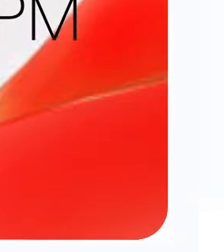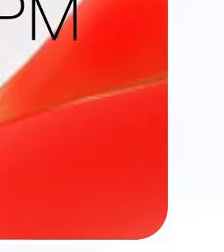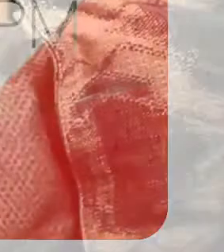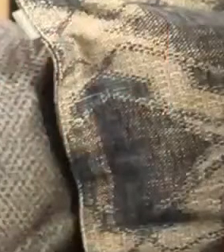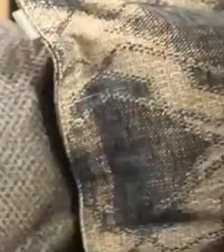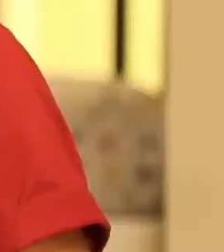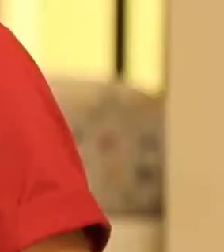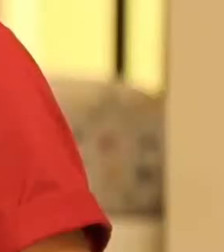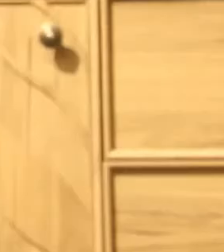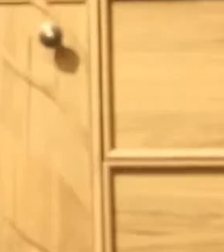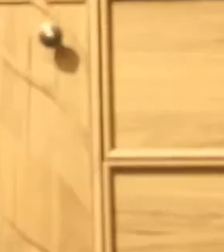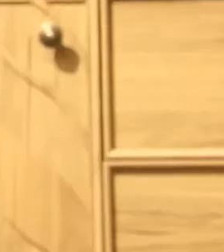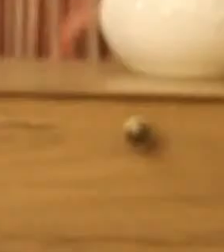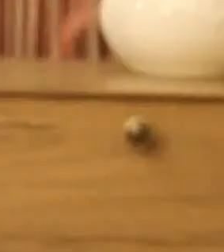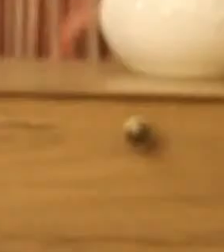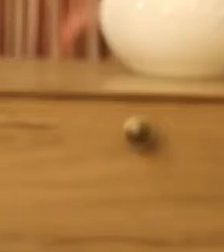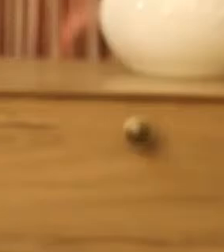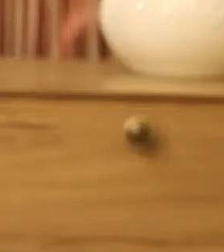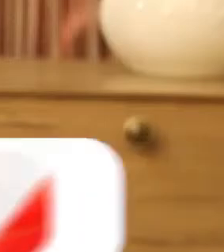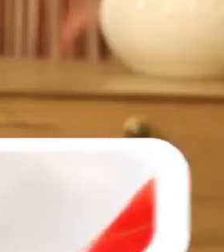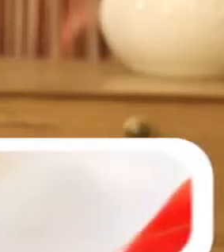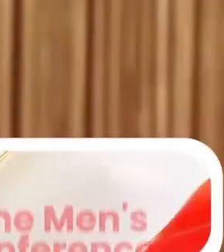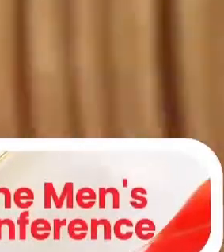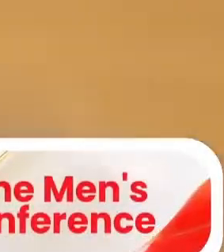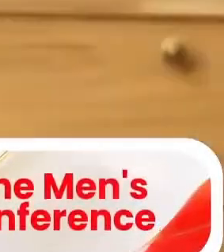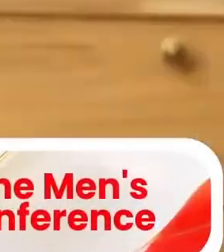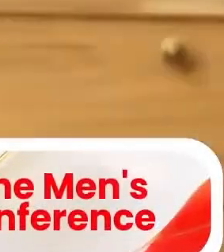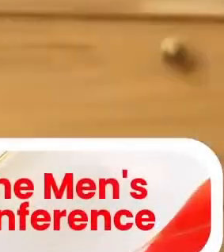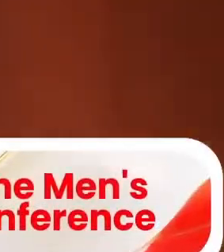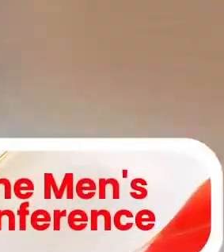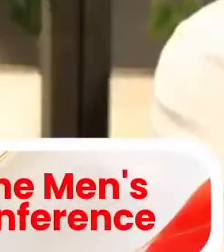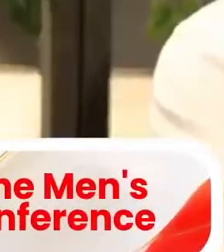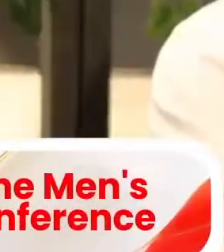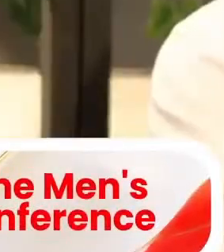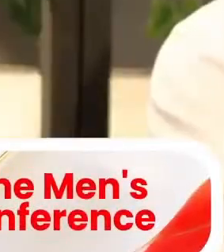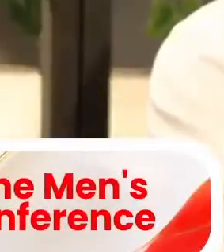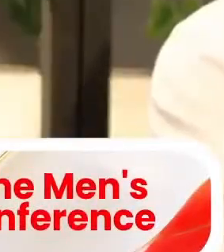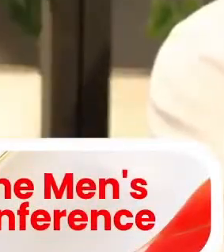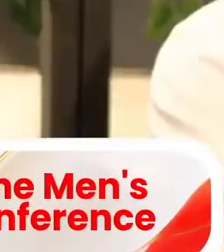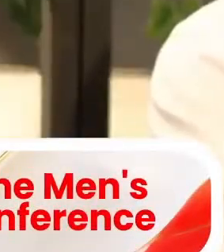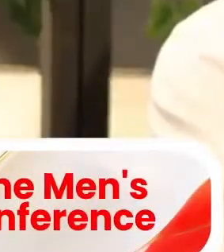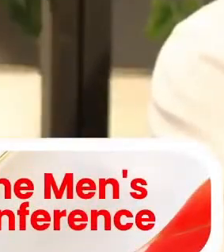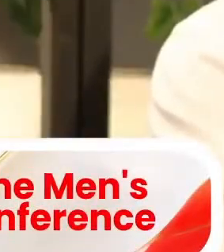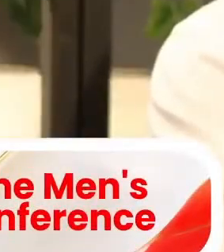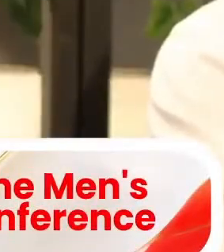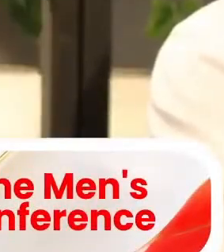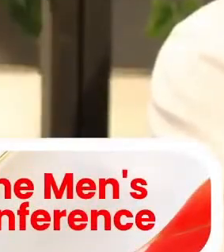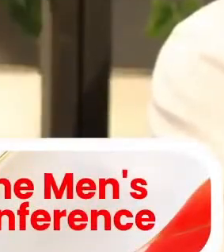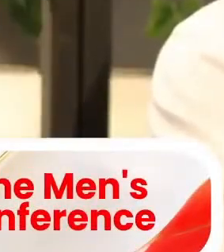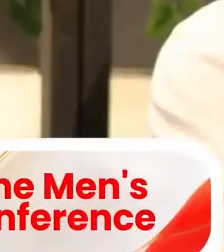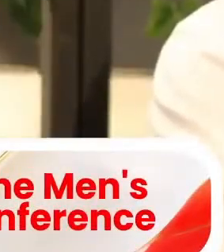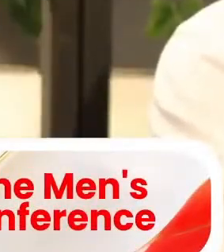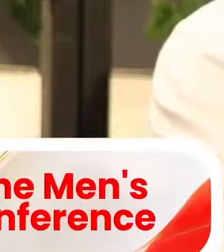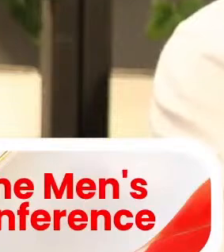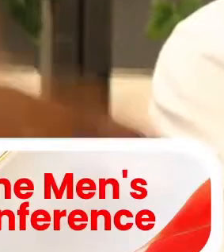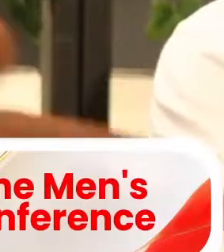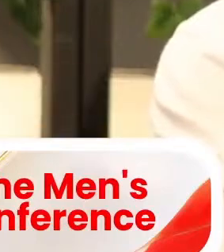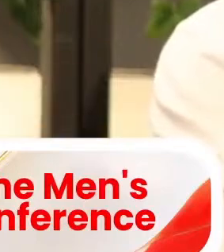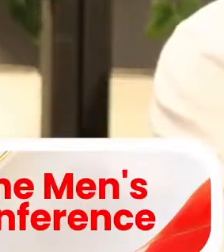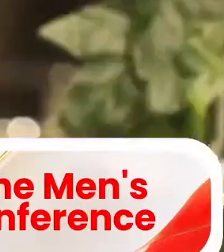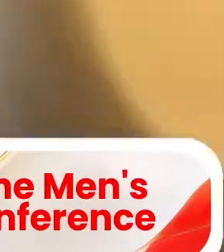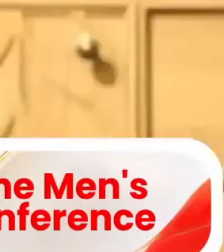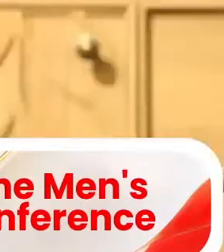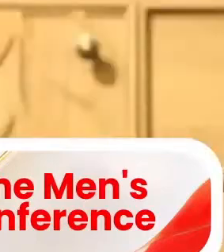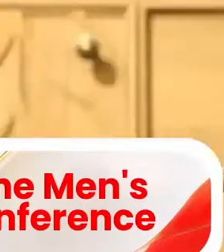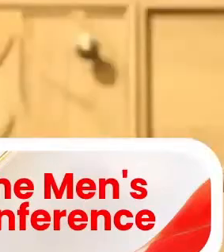Men are known to be the pillars. We're rising up together. Say your point. You need an alpha male now to come and help you and